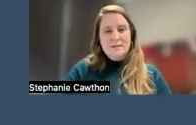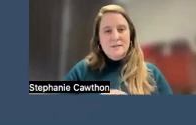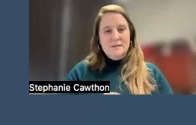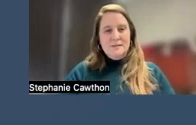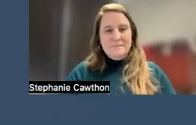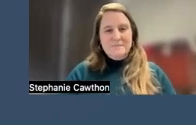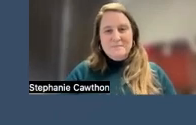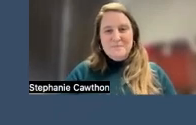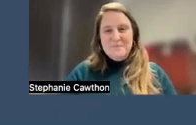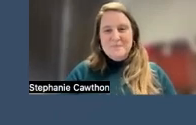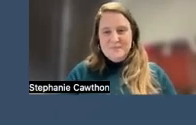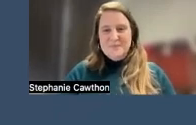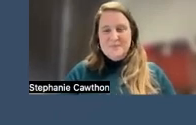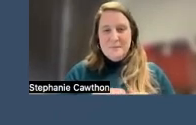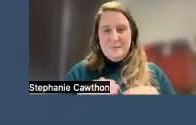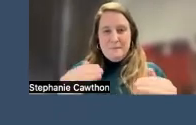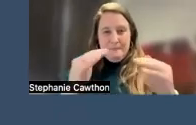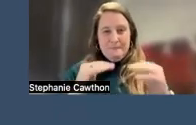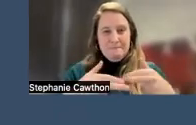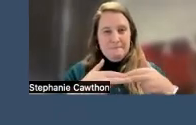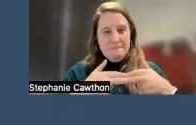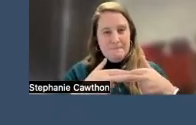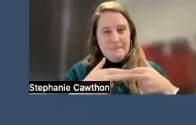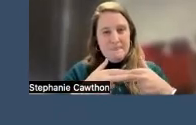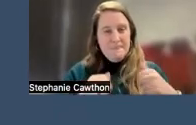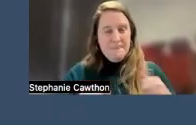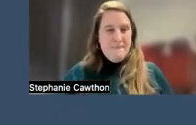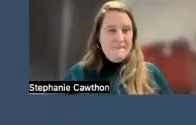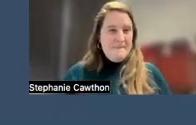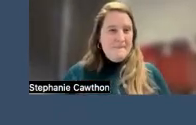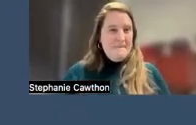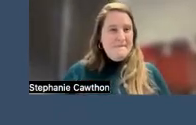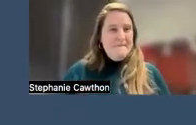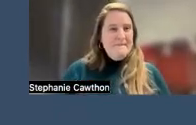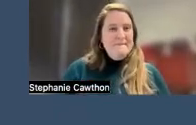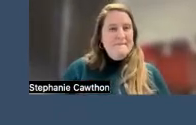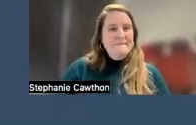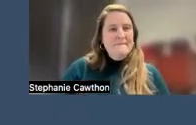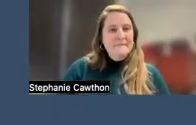the United States. So keep that in mind as well. I'll be asking you about that. Next slide.